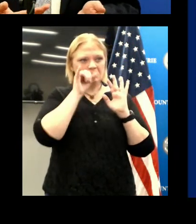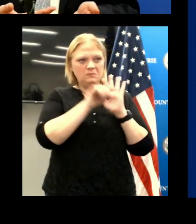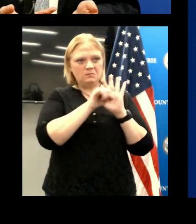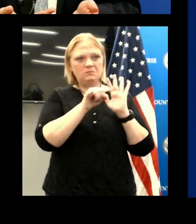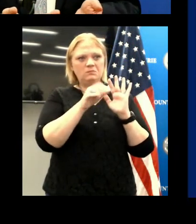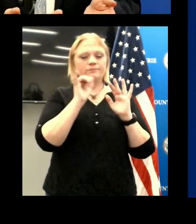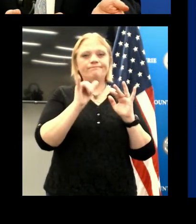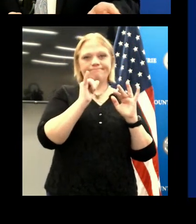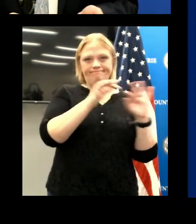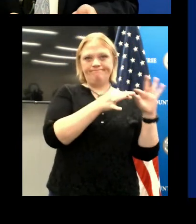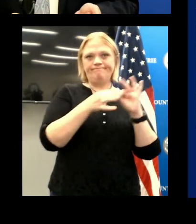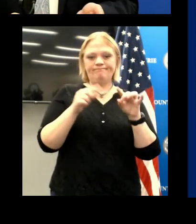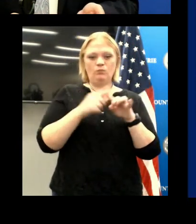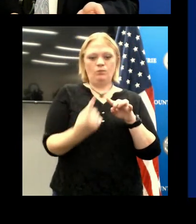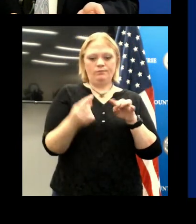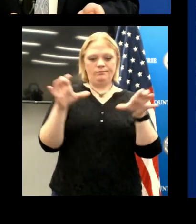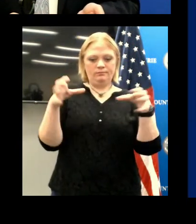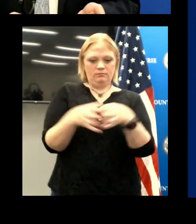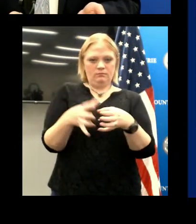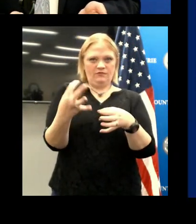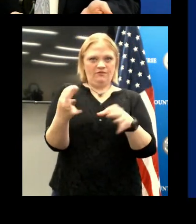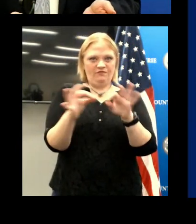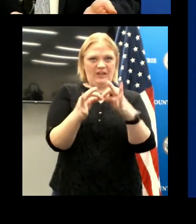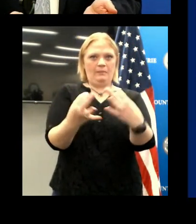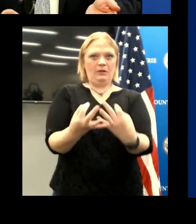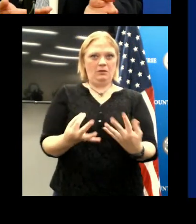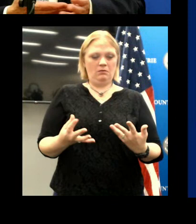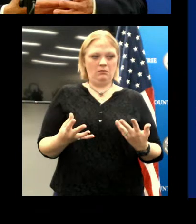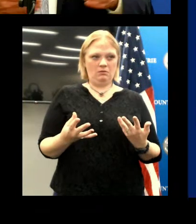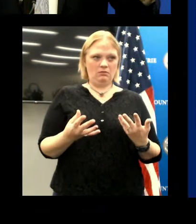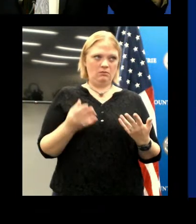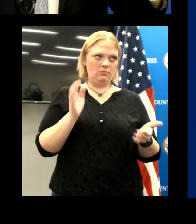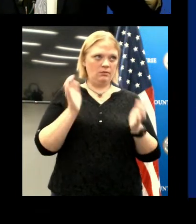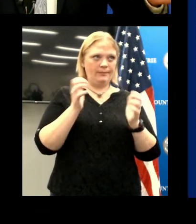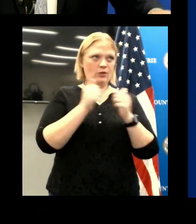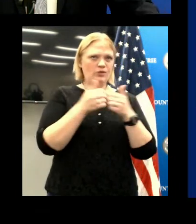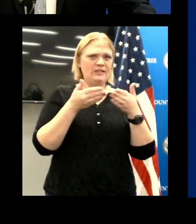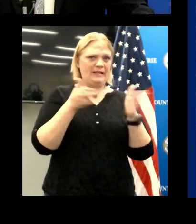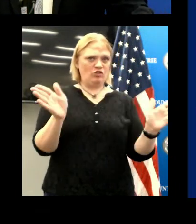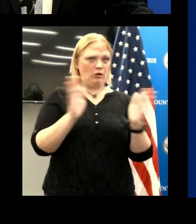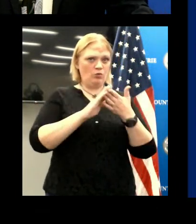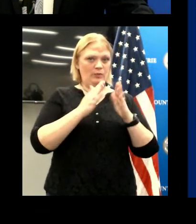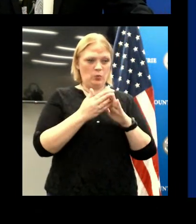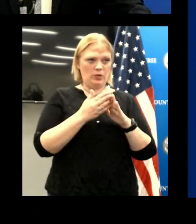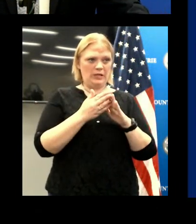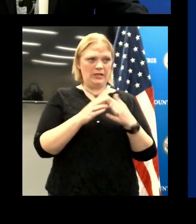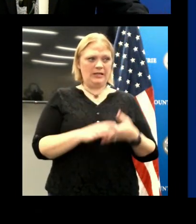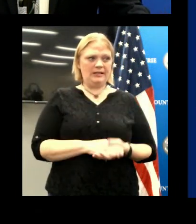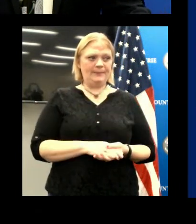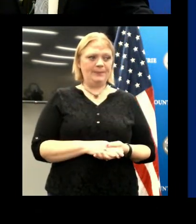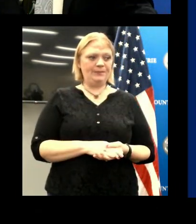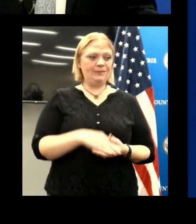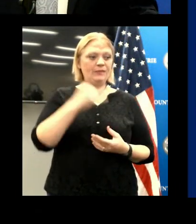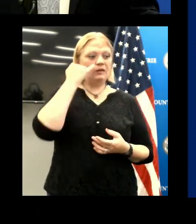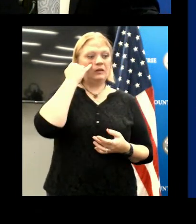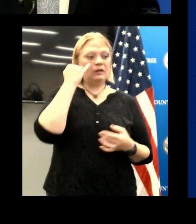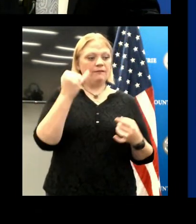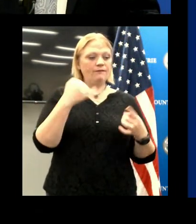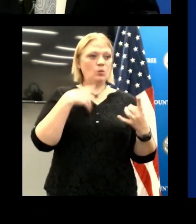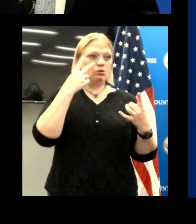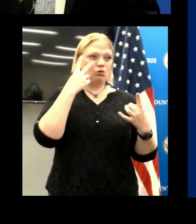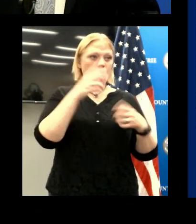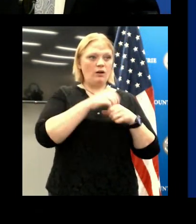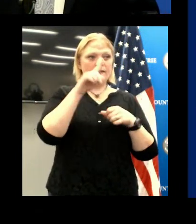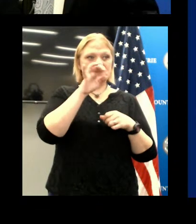this is related to a family outbreak as per se a just general community spread. And if we saw in these zip